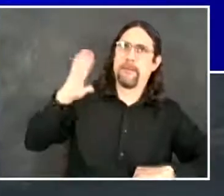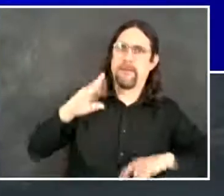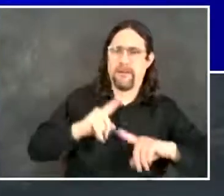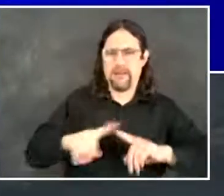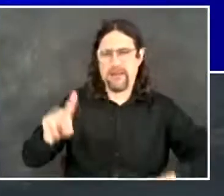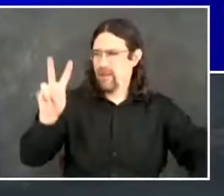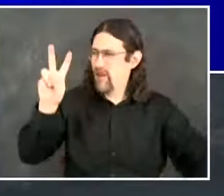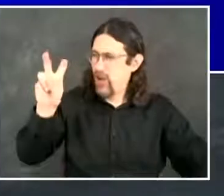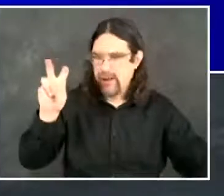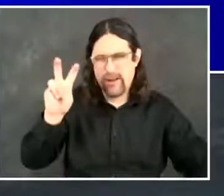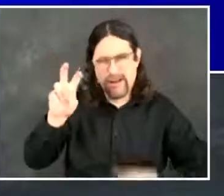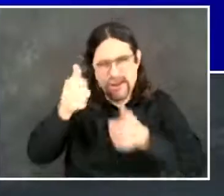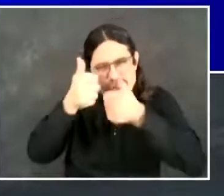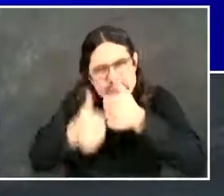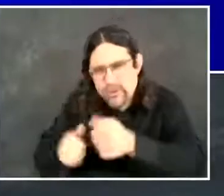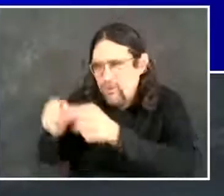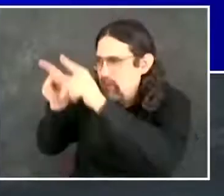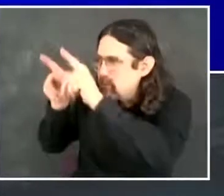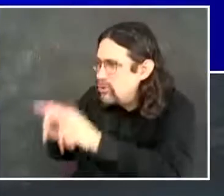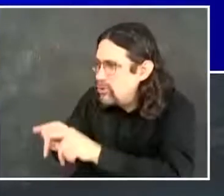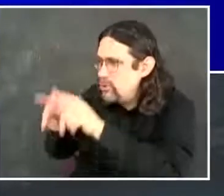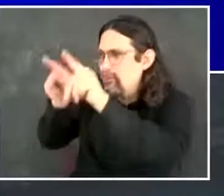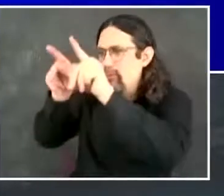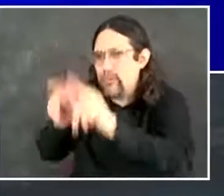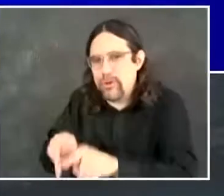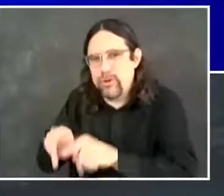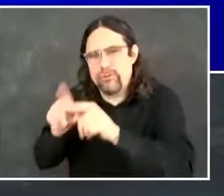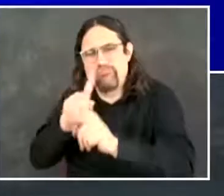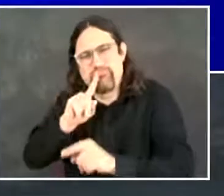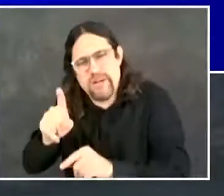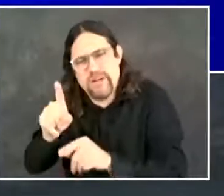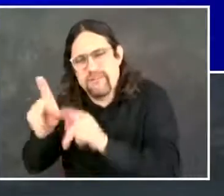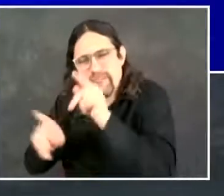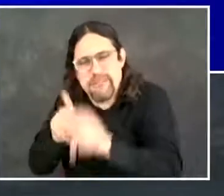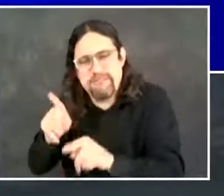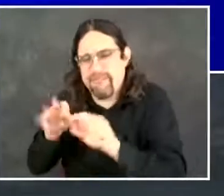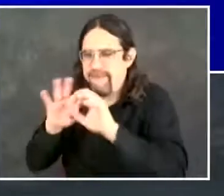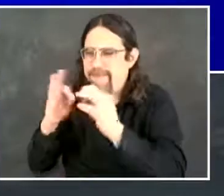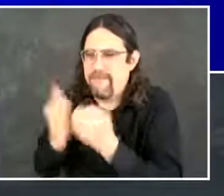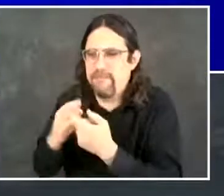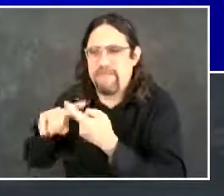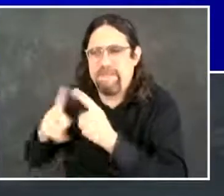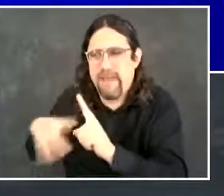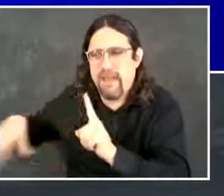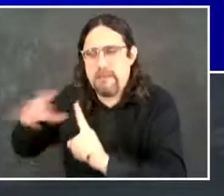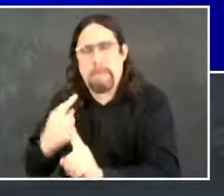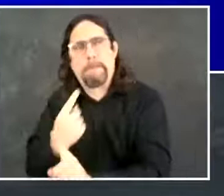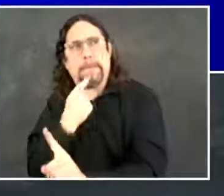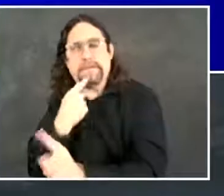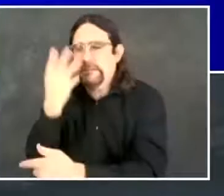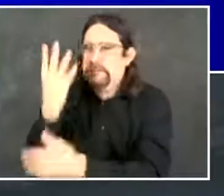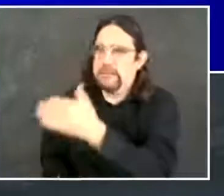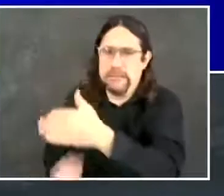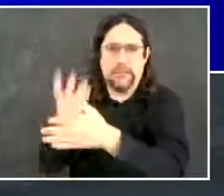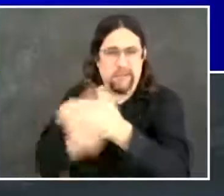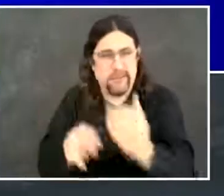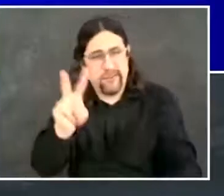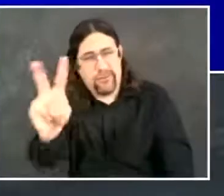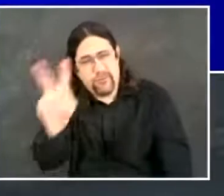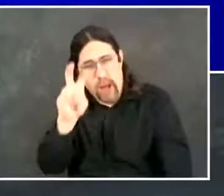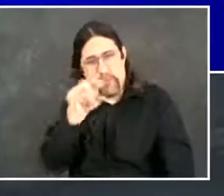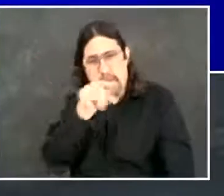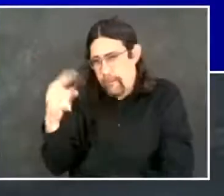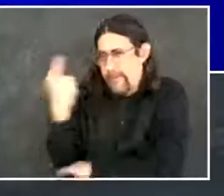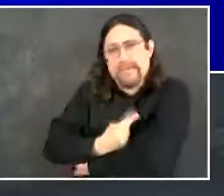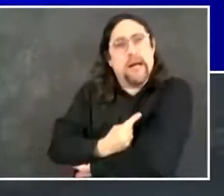thought about this. If I said these numbers to you 3-4 months ago, it would have been staggering. That's what happened in a single day in